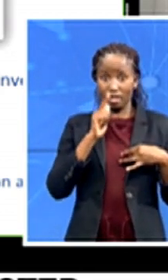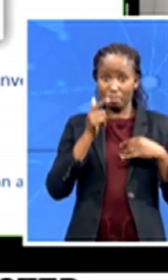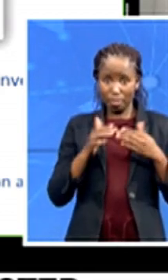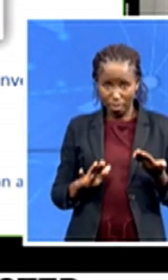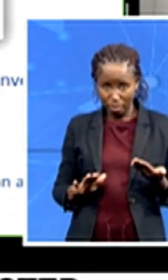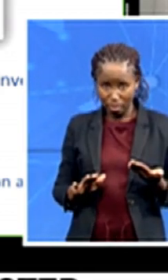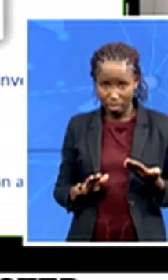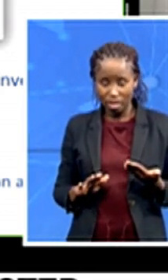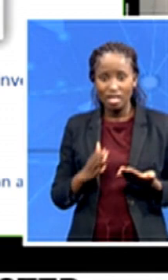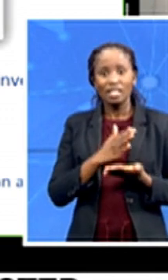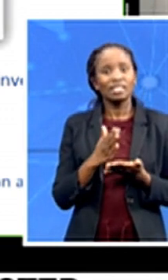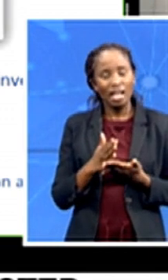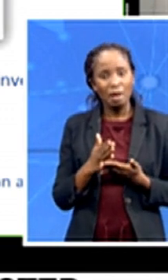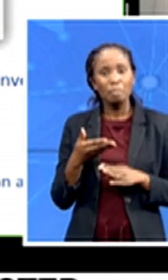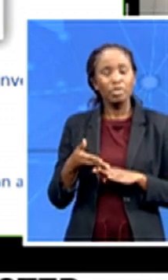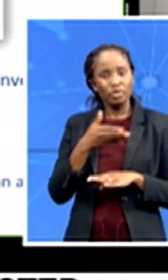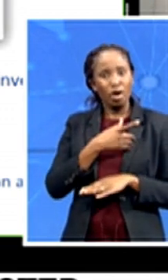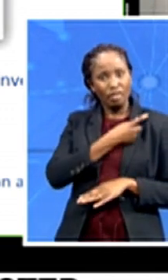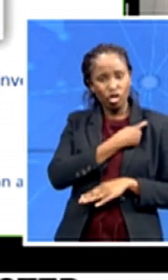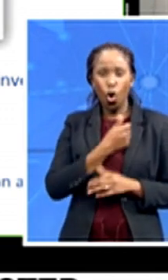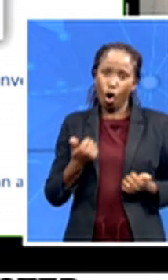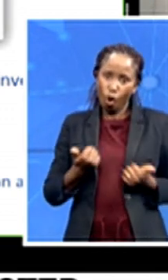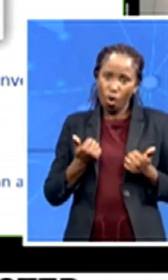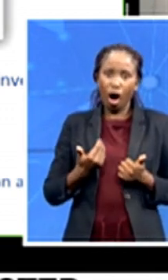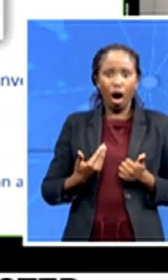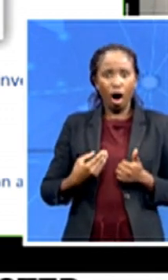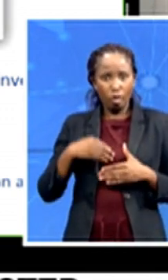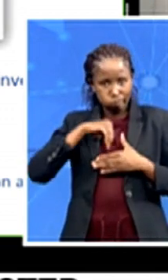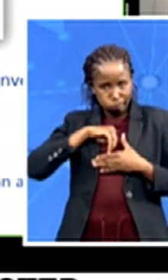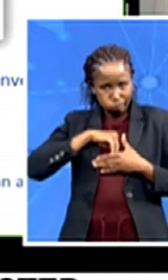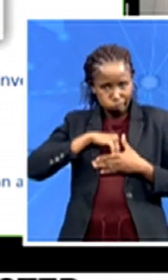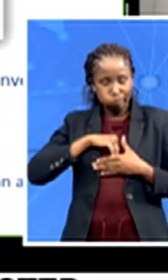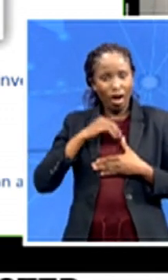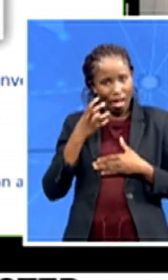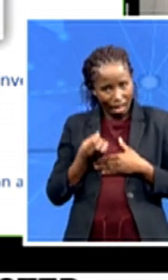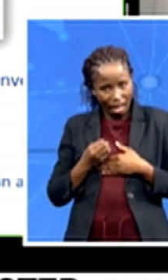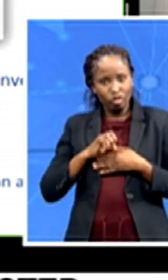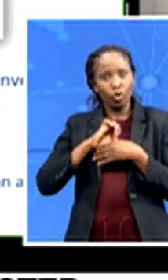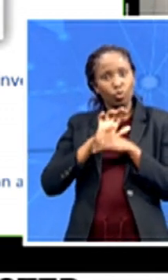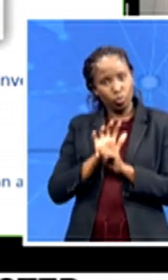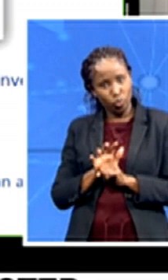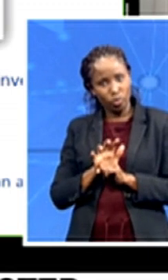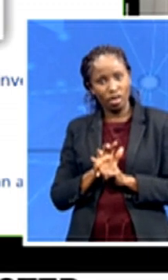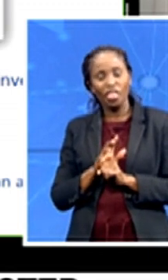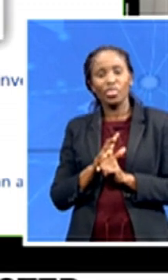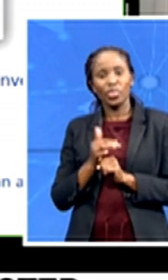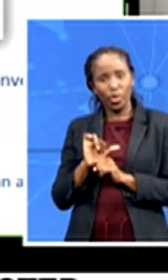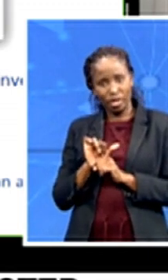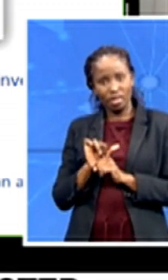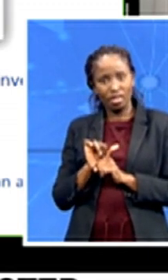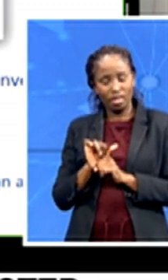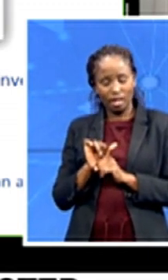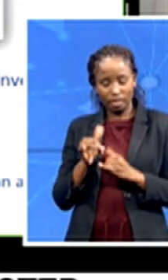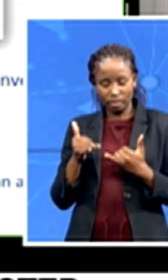vaccination, or they contracted COVID-19 shortly after being vaccinated before they could mount,